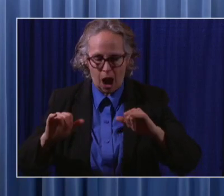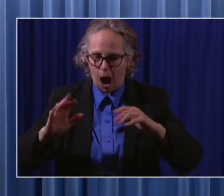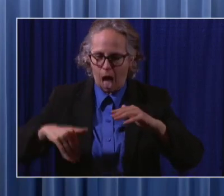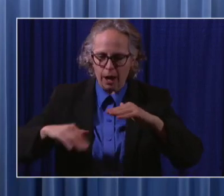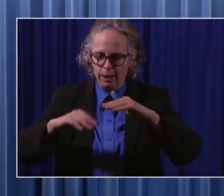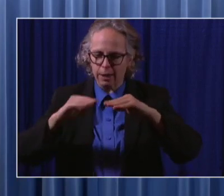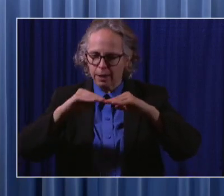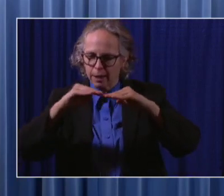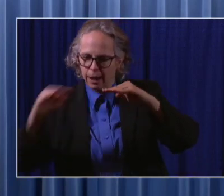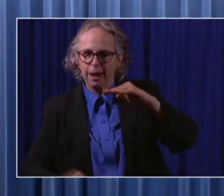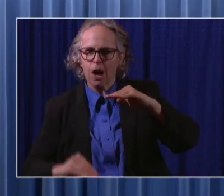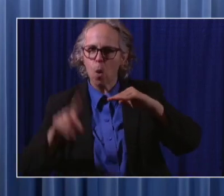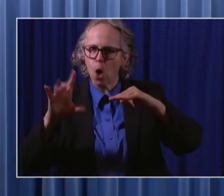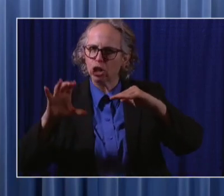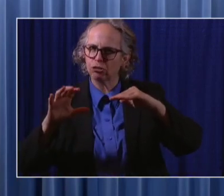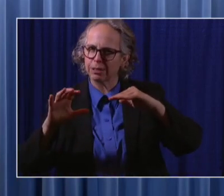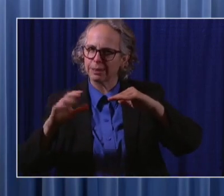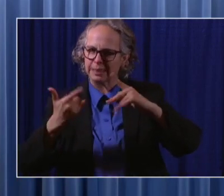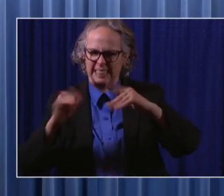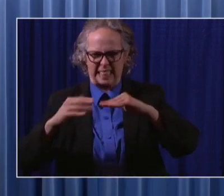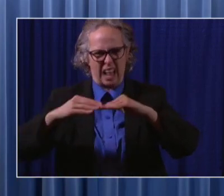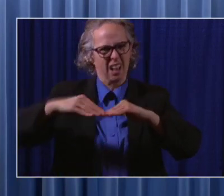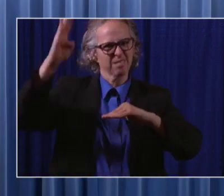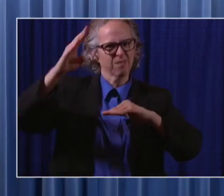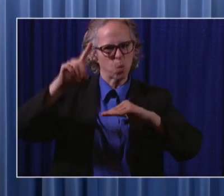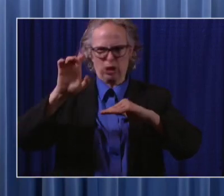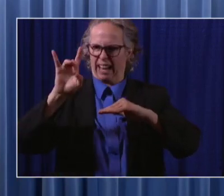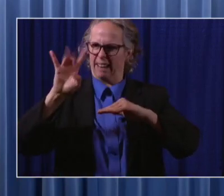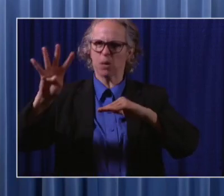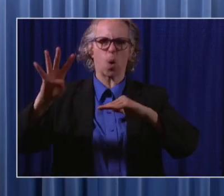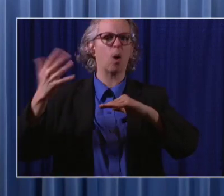We have fewer red counties this week. This